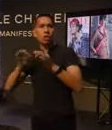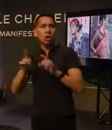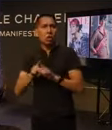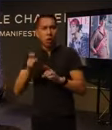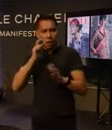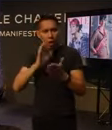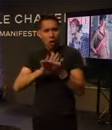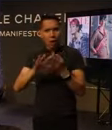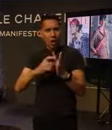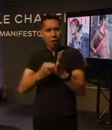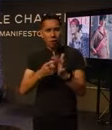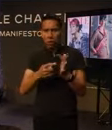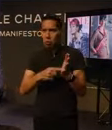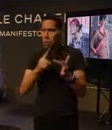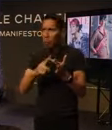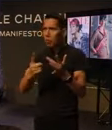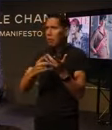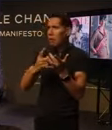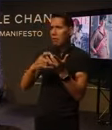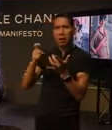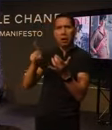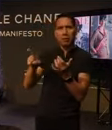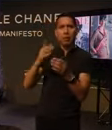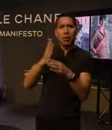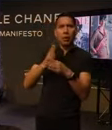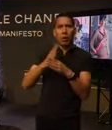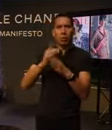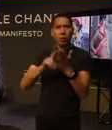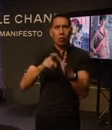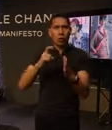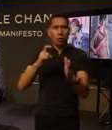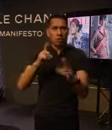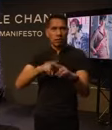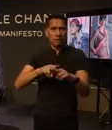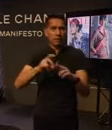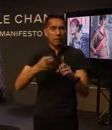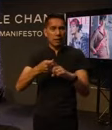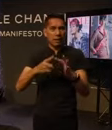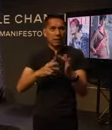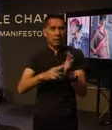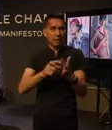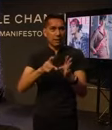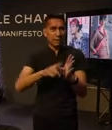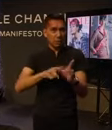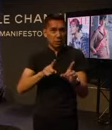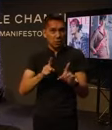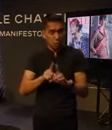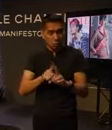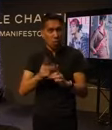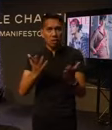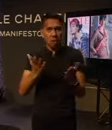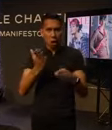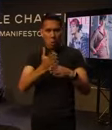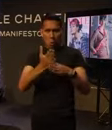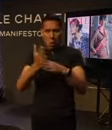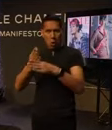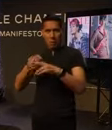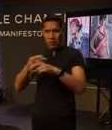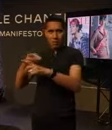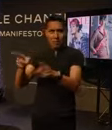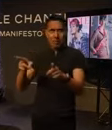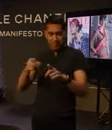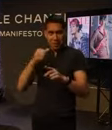Ole Cassini, all the work for Jackie Kennedy, etc. You know, it's difficult to